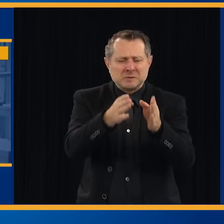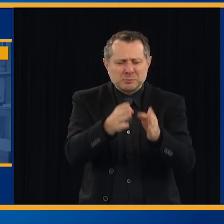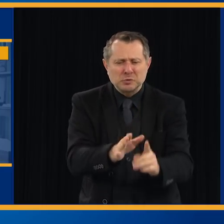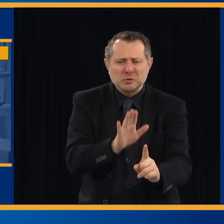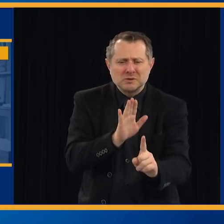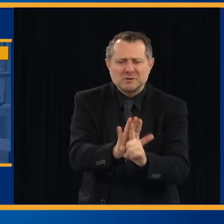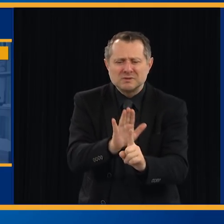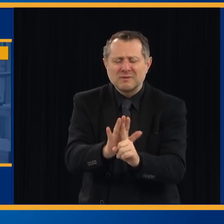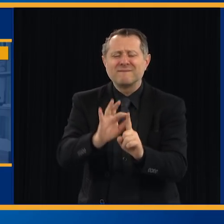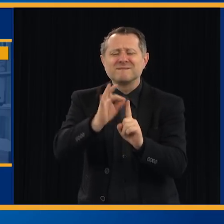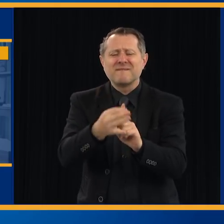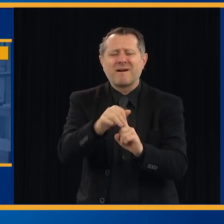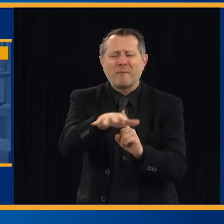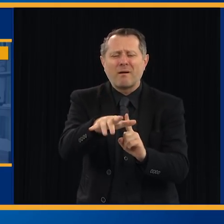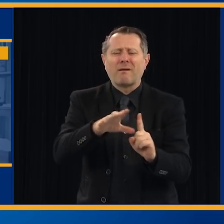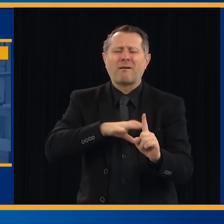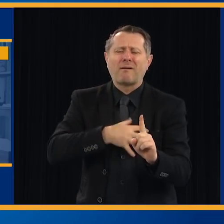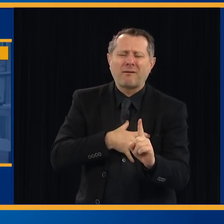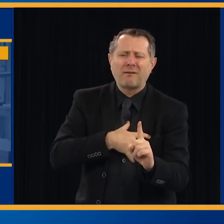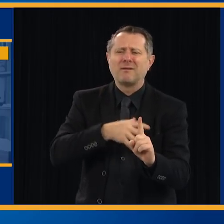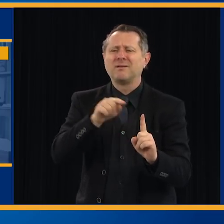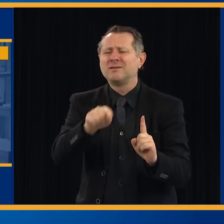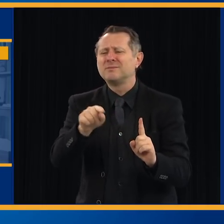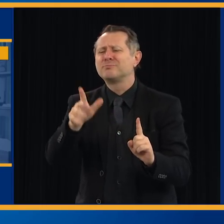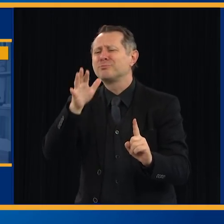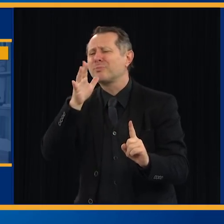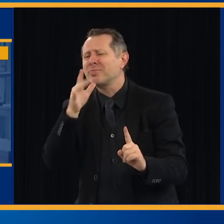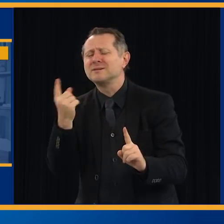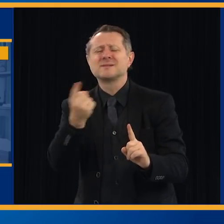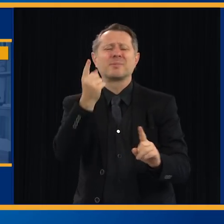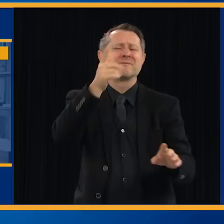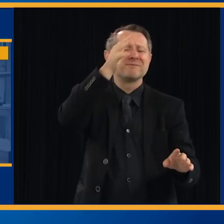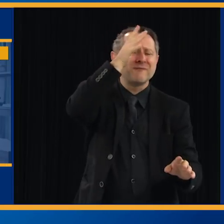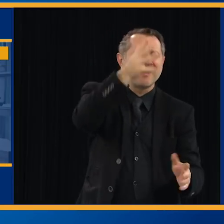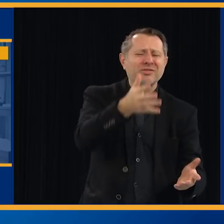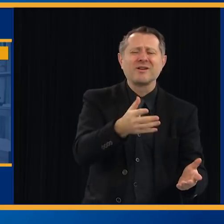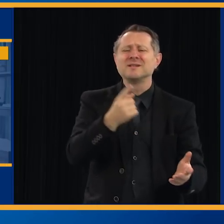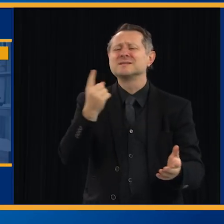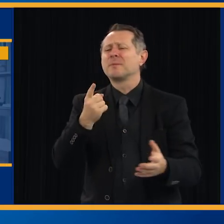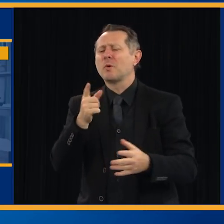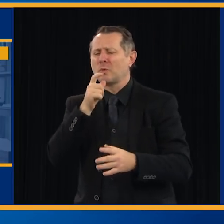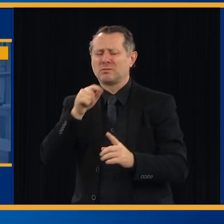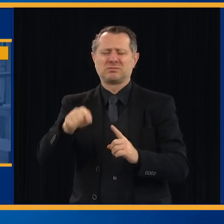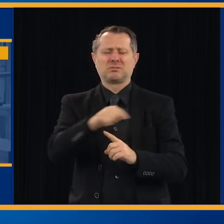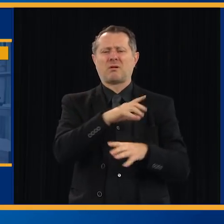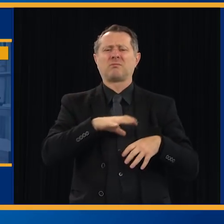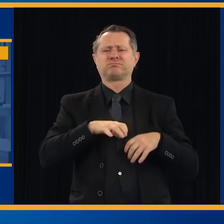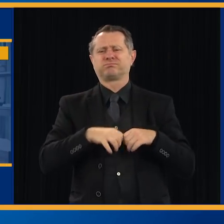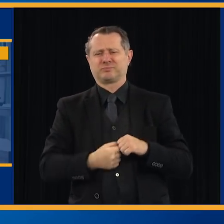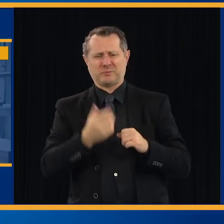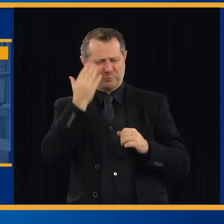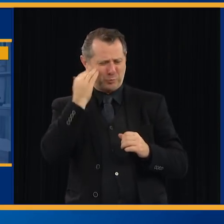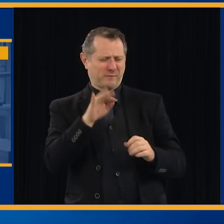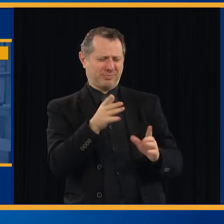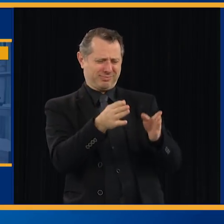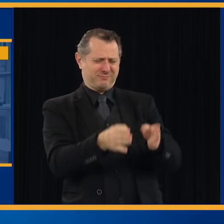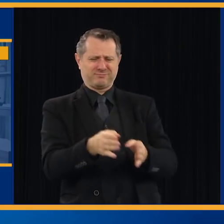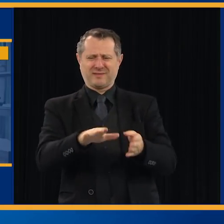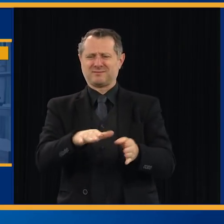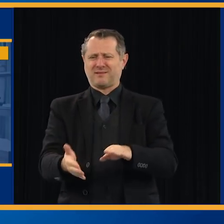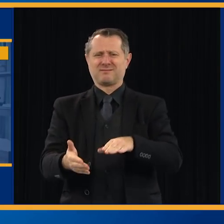brother and a sister and a mother and a father and people who are in pain today and will be in pain for a long period of